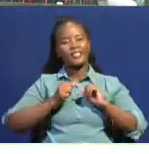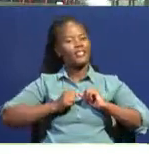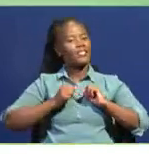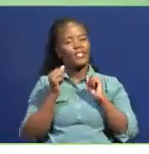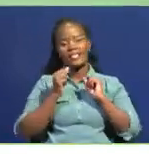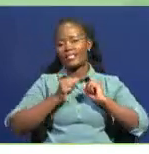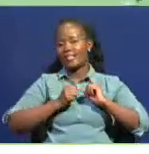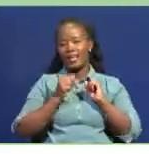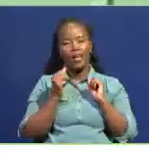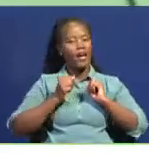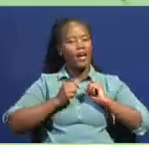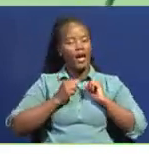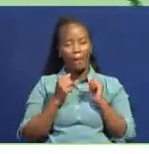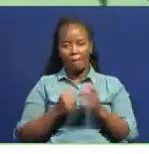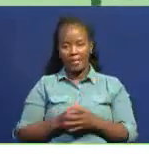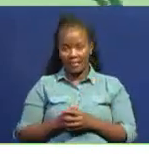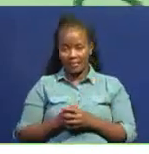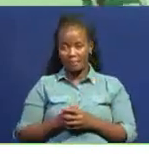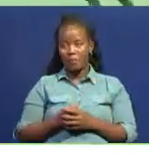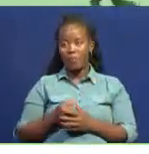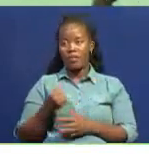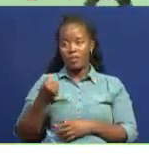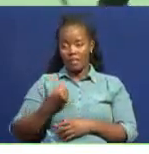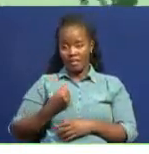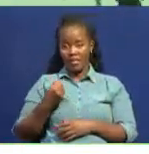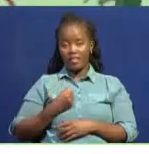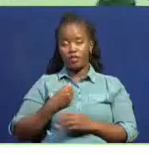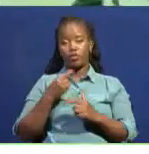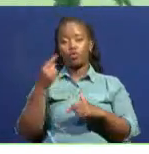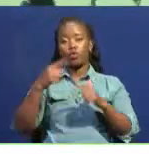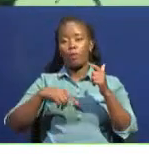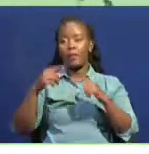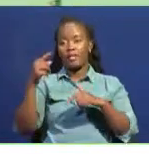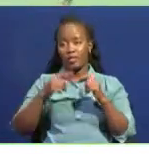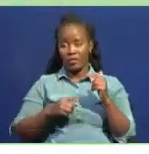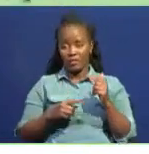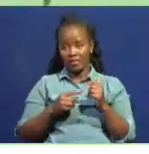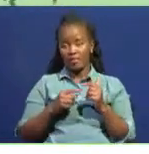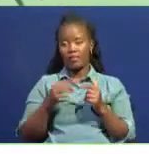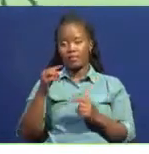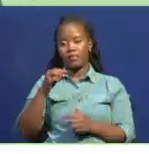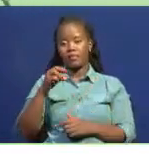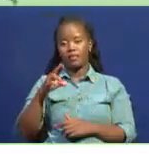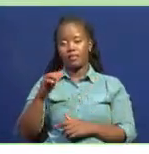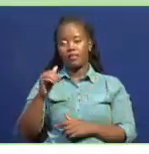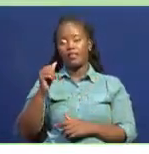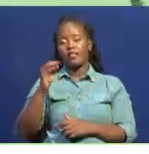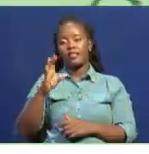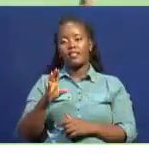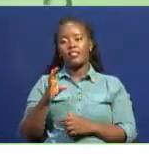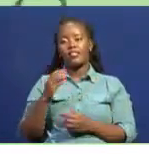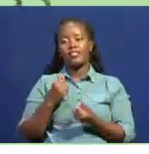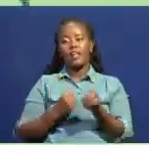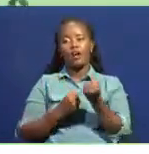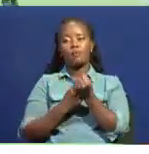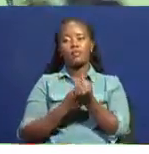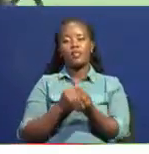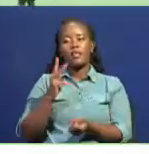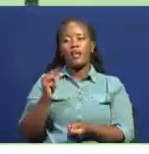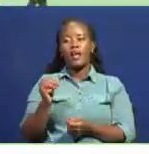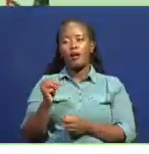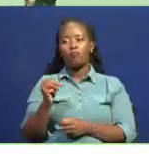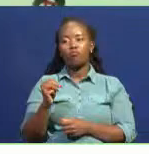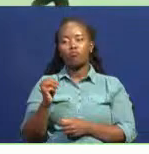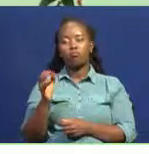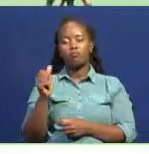with the result. In the ladies' matches, Grace Onyimbo's 55th minute goal ensured MSC Ladies a 2-1